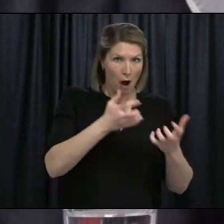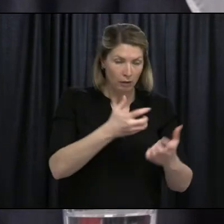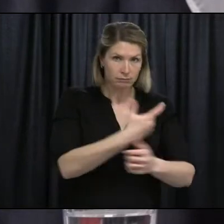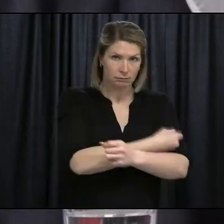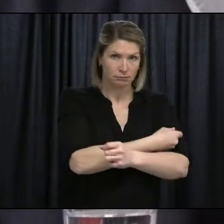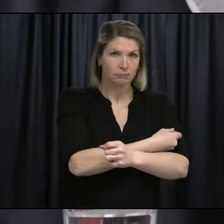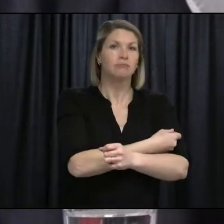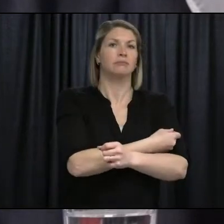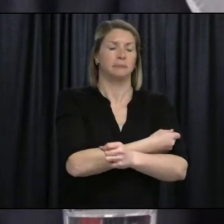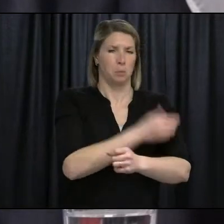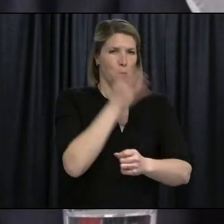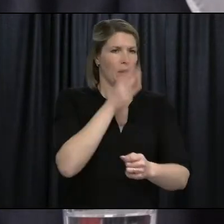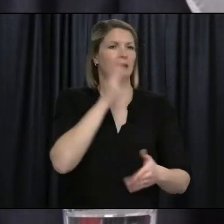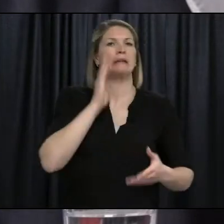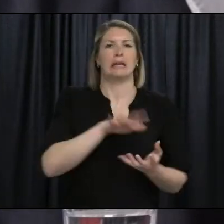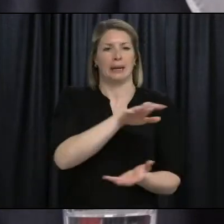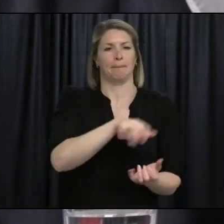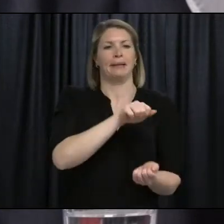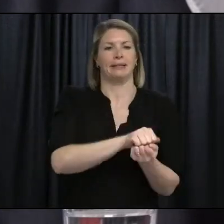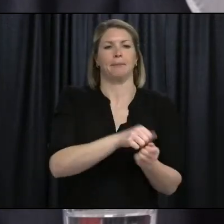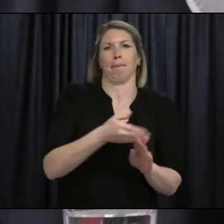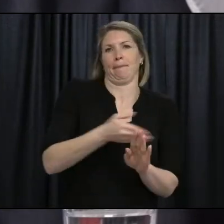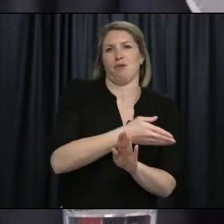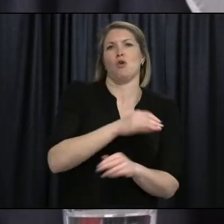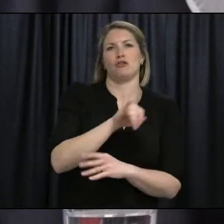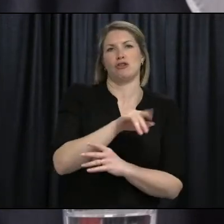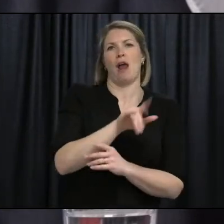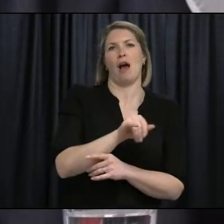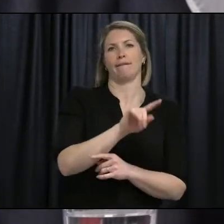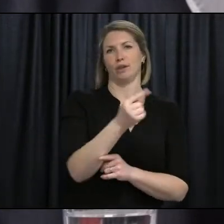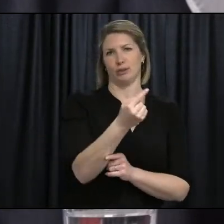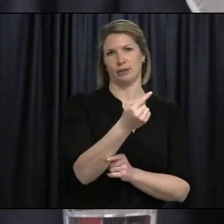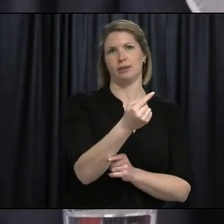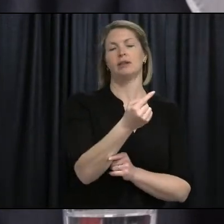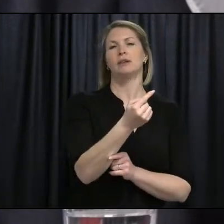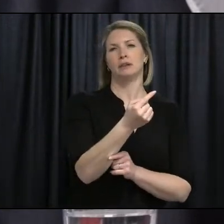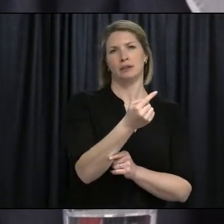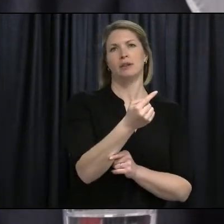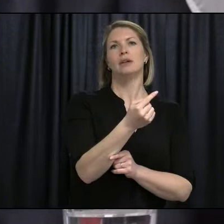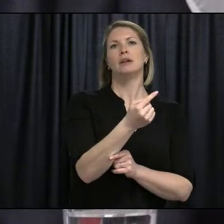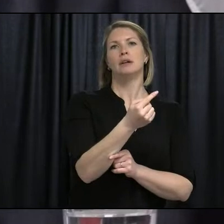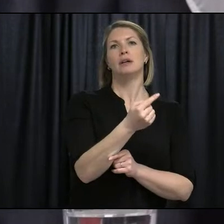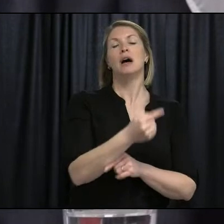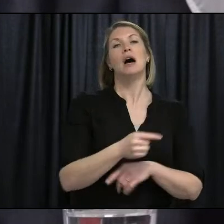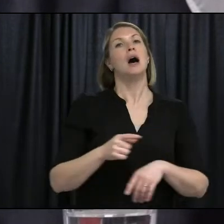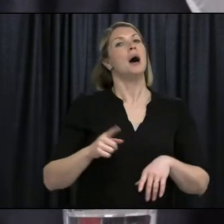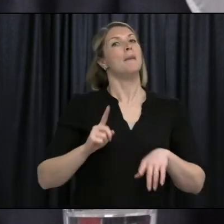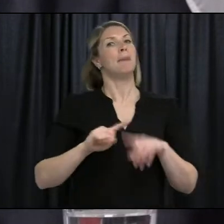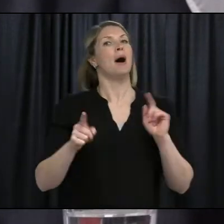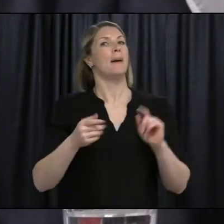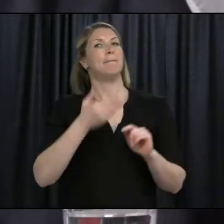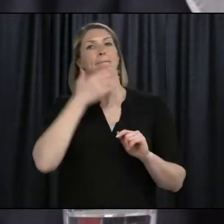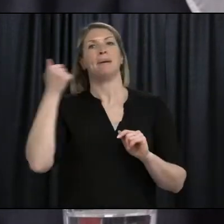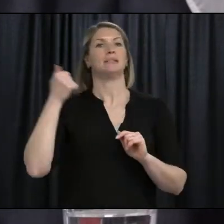their first shot. So I think the important thing at the moment is to recognize that more vaccine is coming. We're engaged